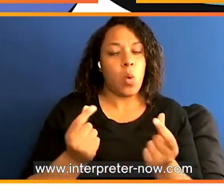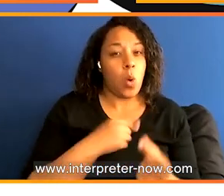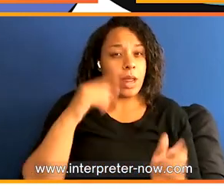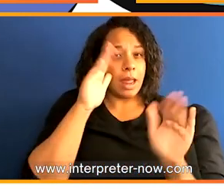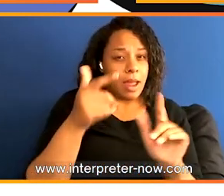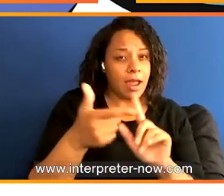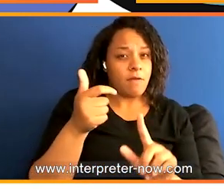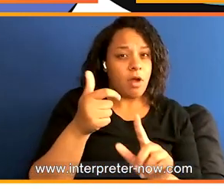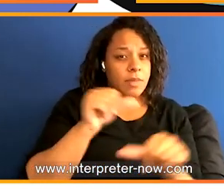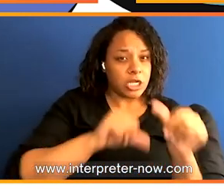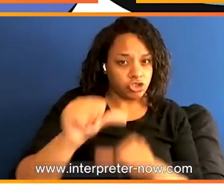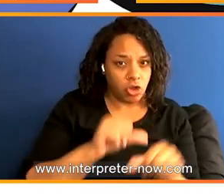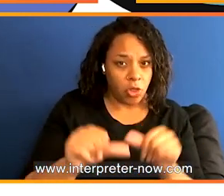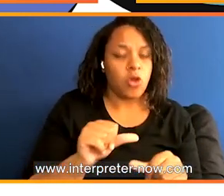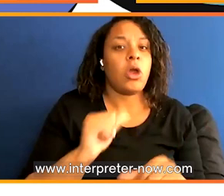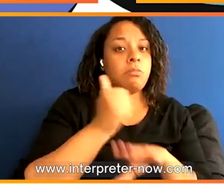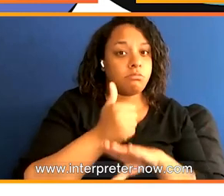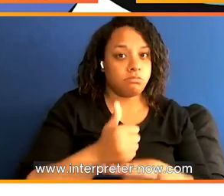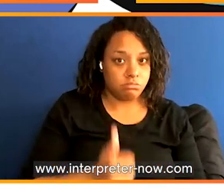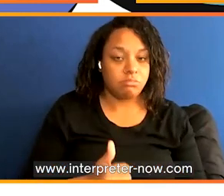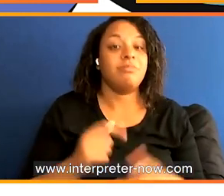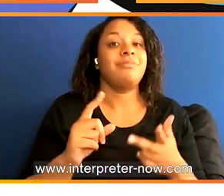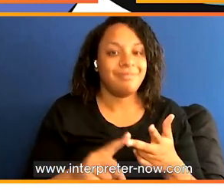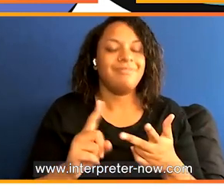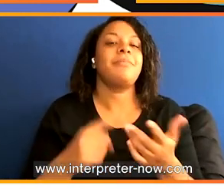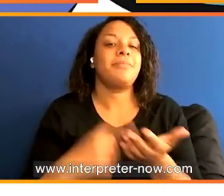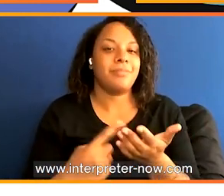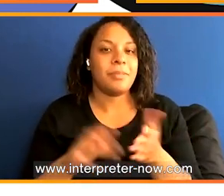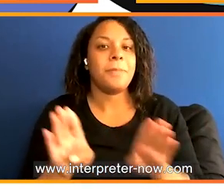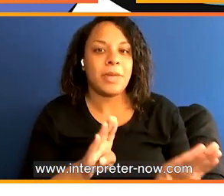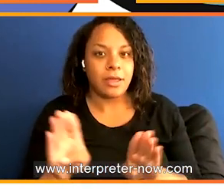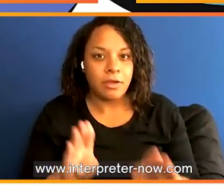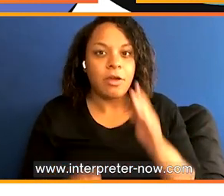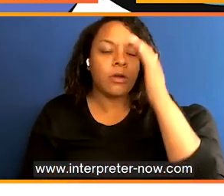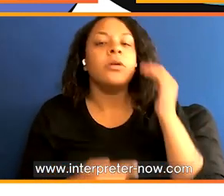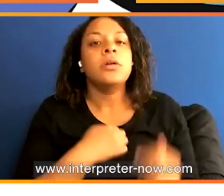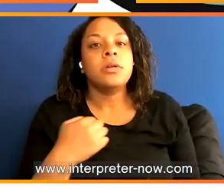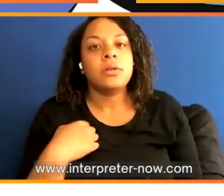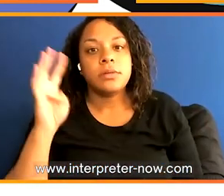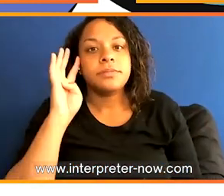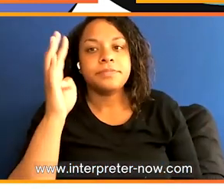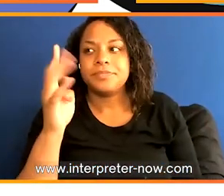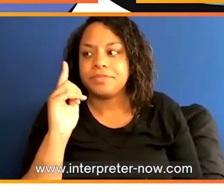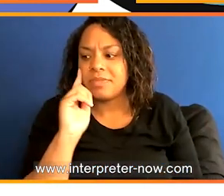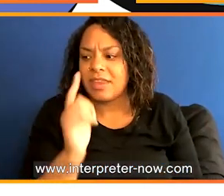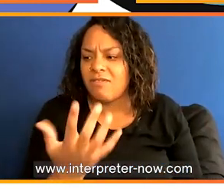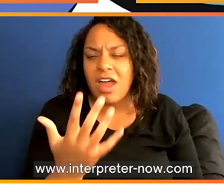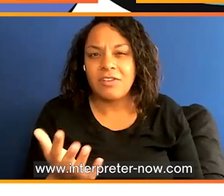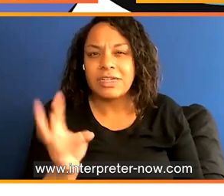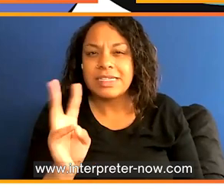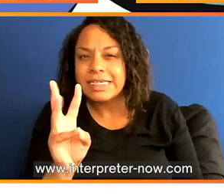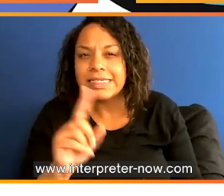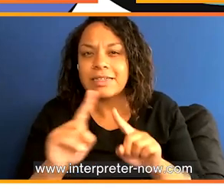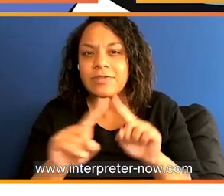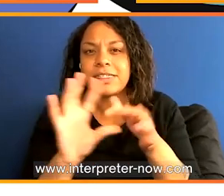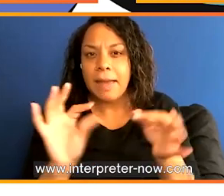like what we expect from each other and then talking about the behaviors. And so we came up with like, I want to say it was something